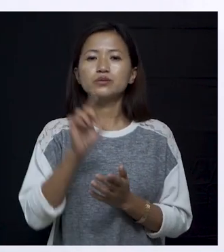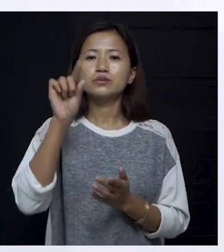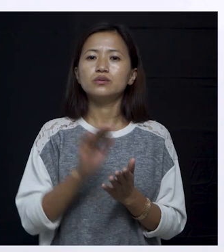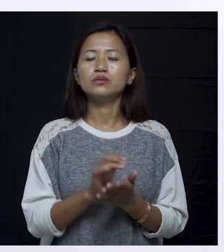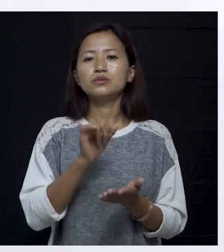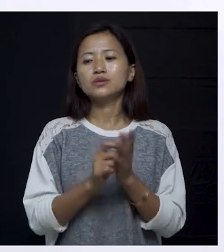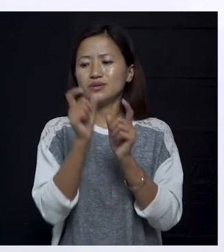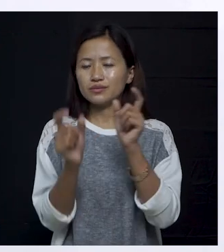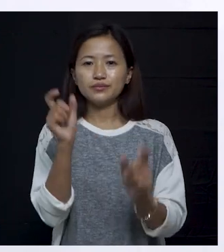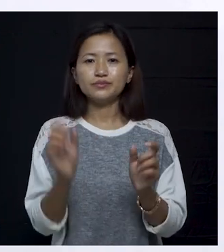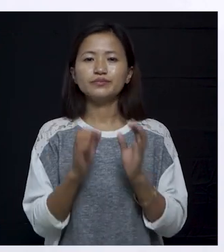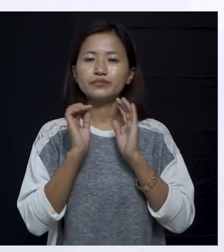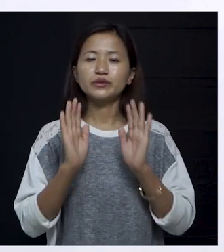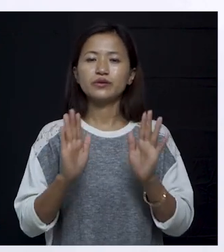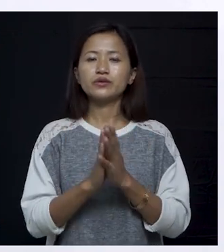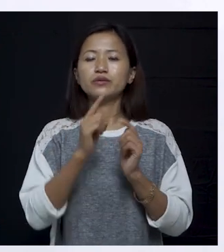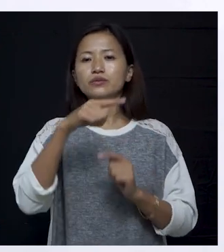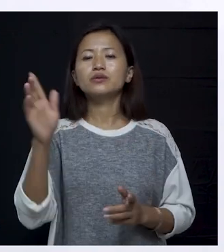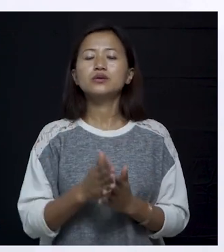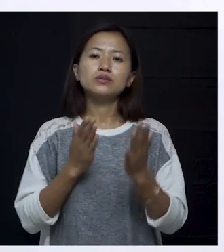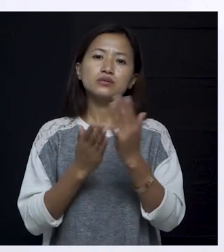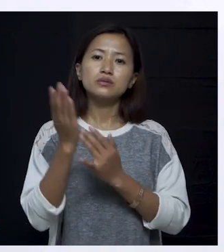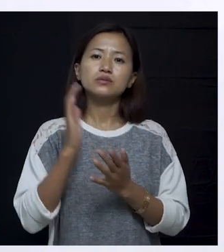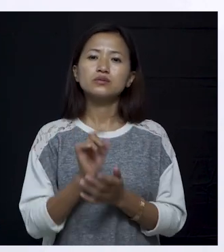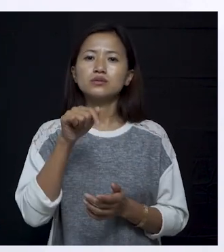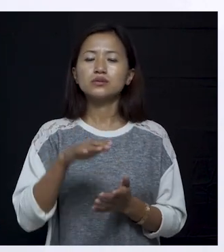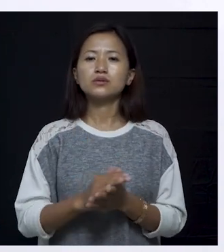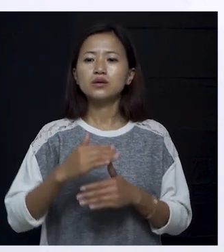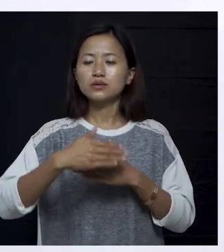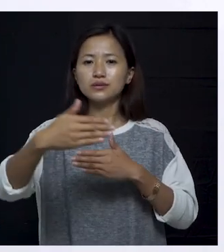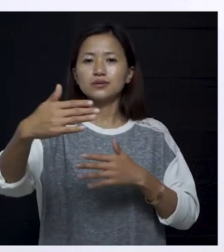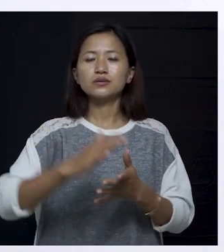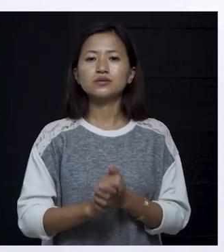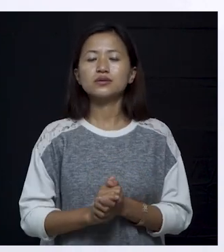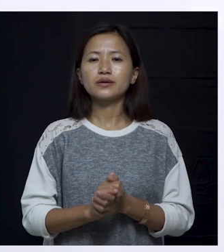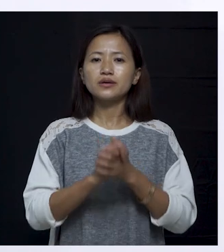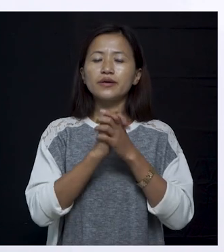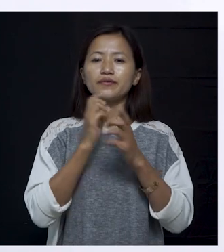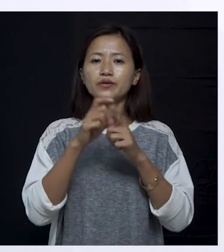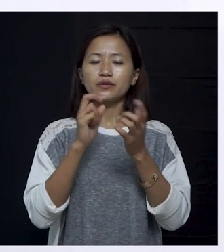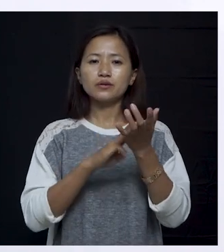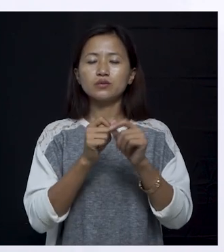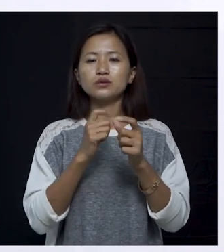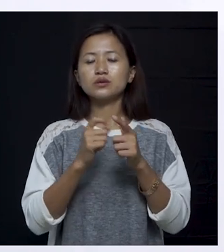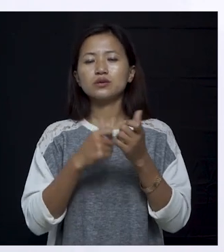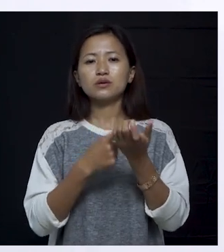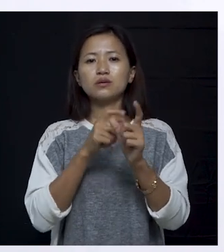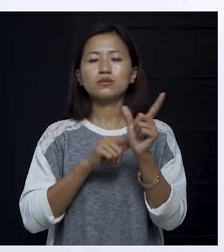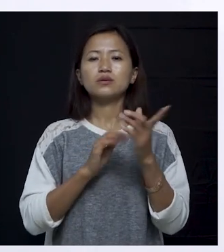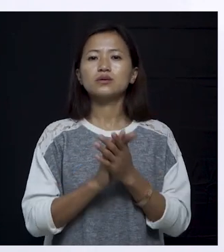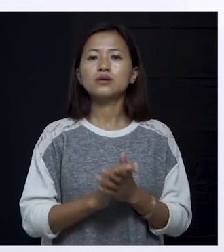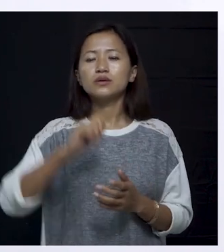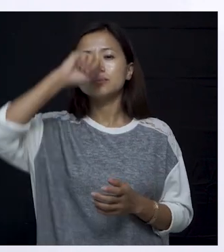people also, they need to have rights. And through this, they sustain democracy, okay? So because of that,